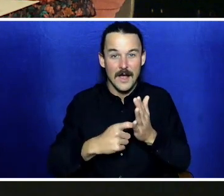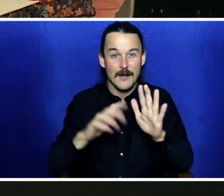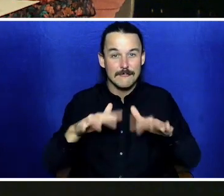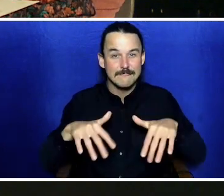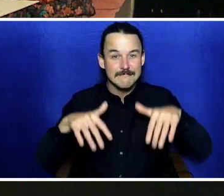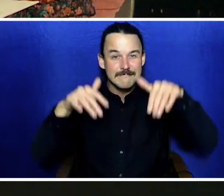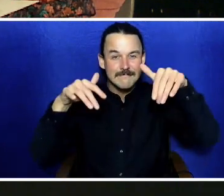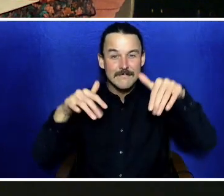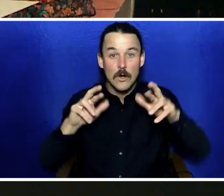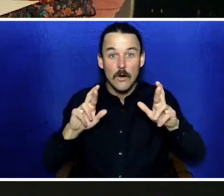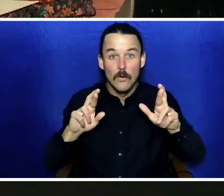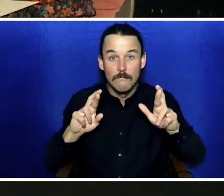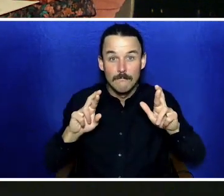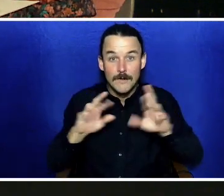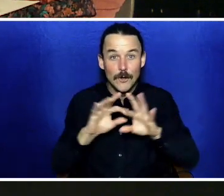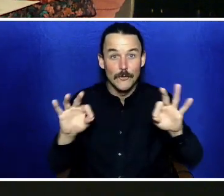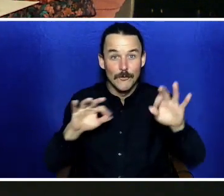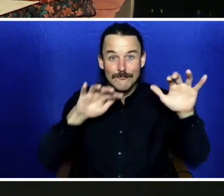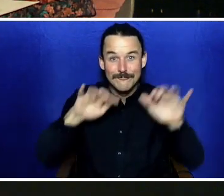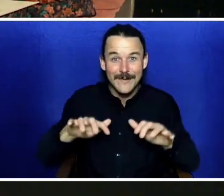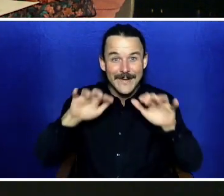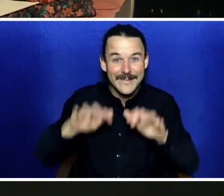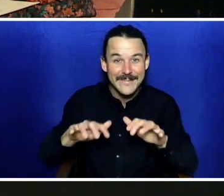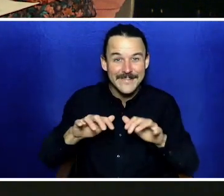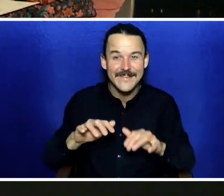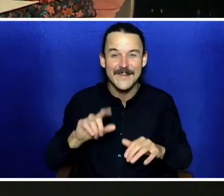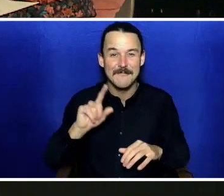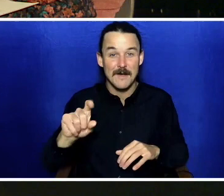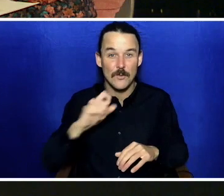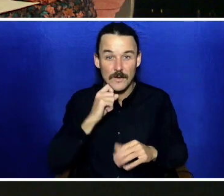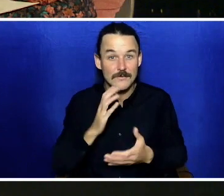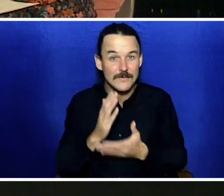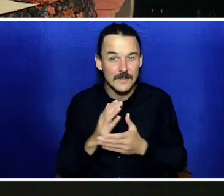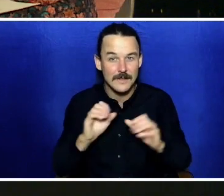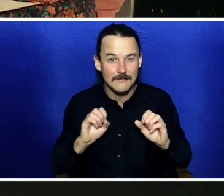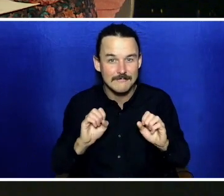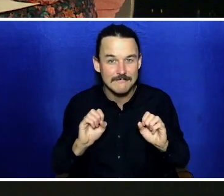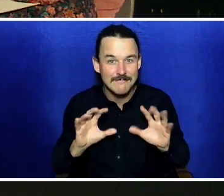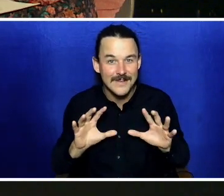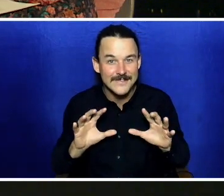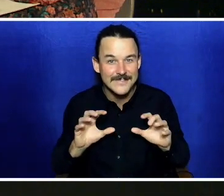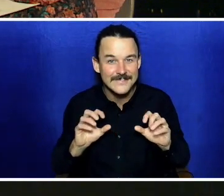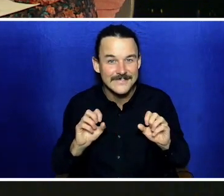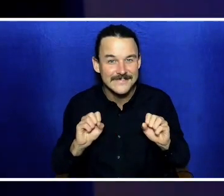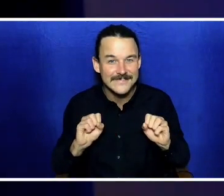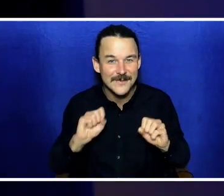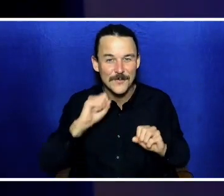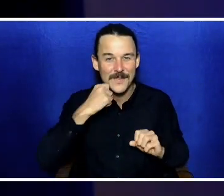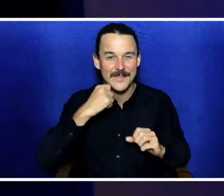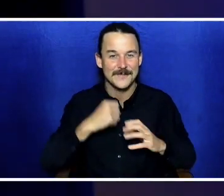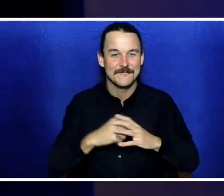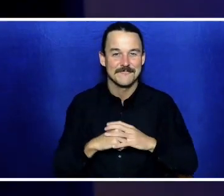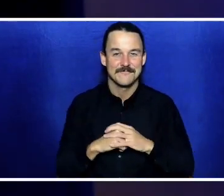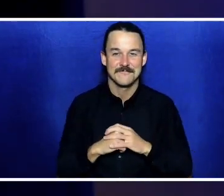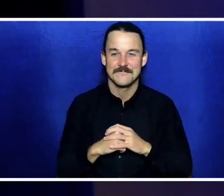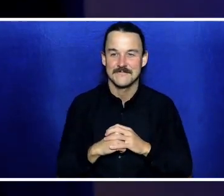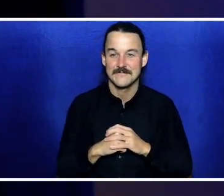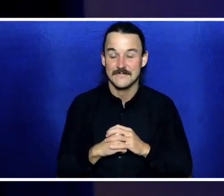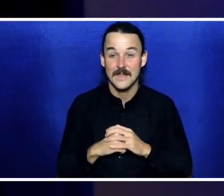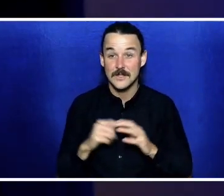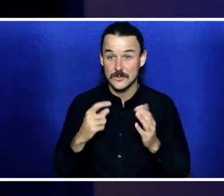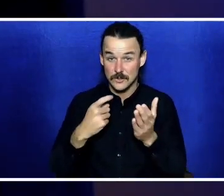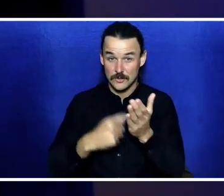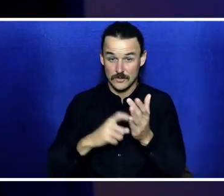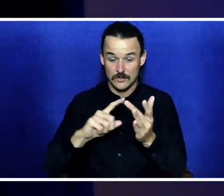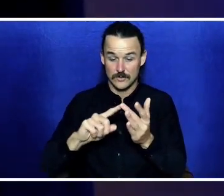remember. There'll be some magic to be had and to be heard. Indeed, Richard, you're conducting Orchestra Victoria and